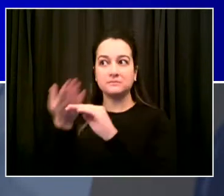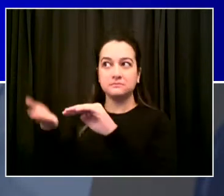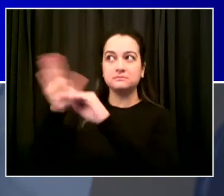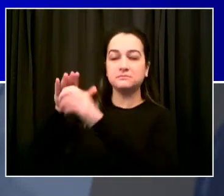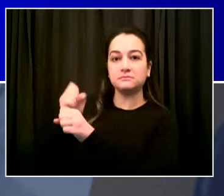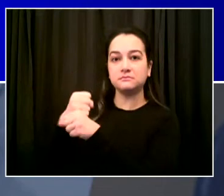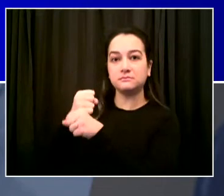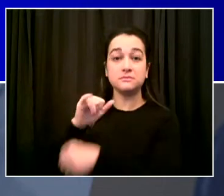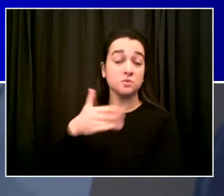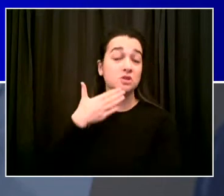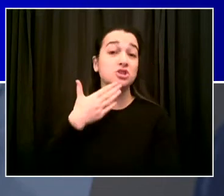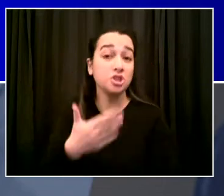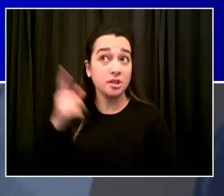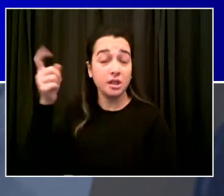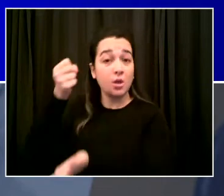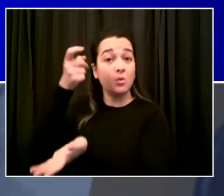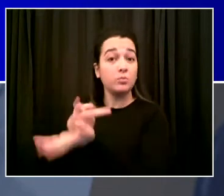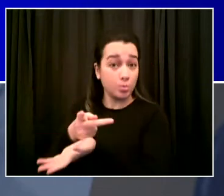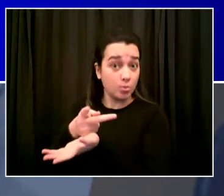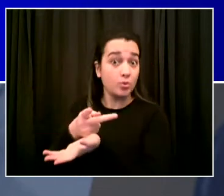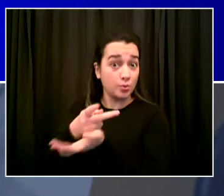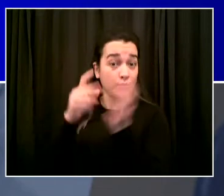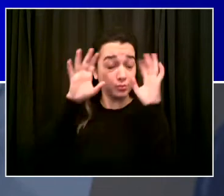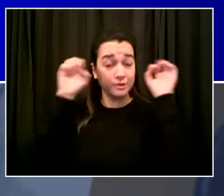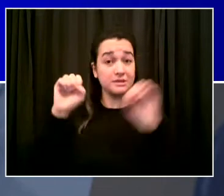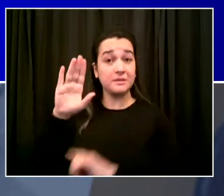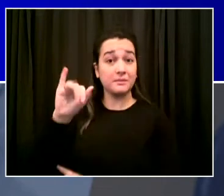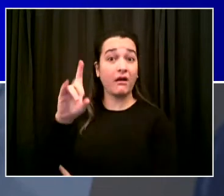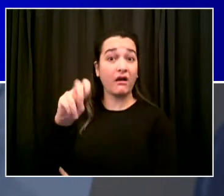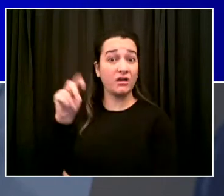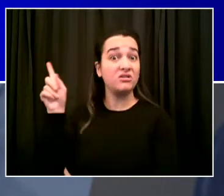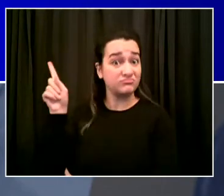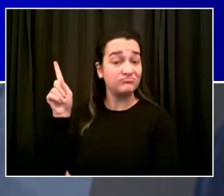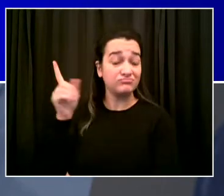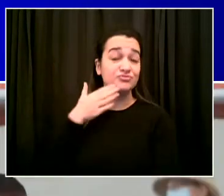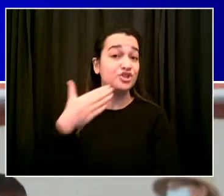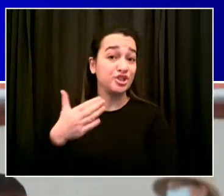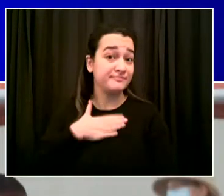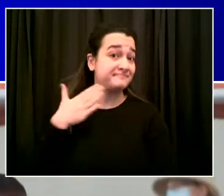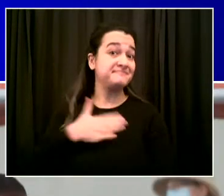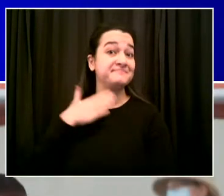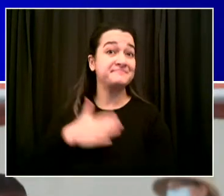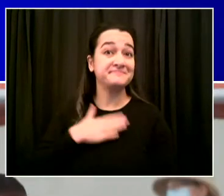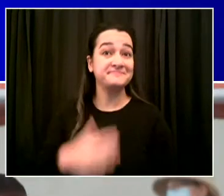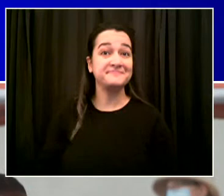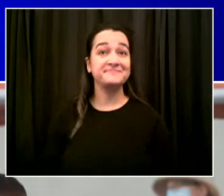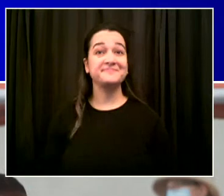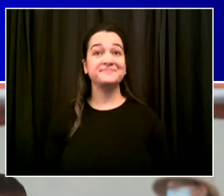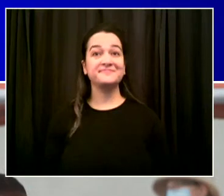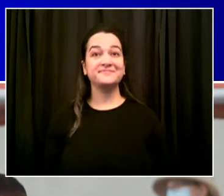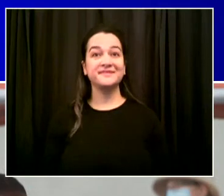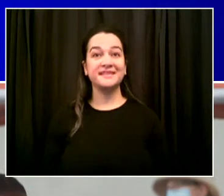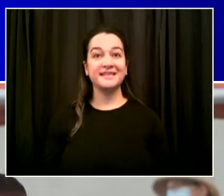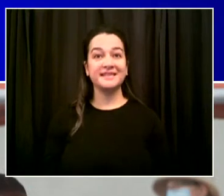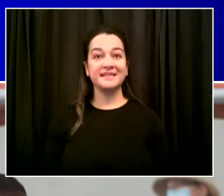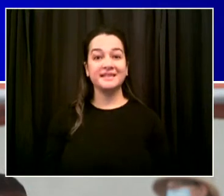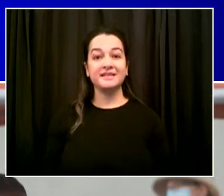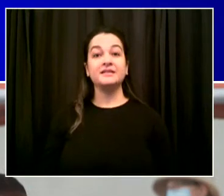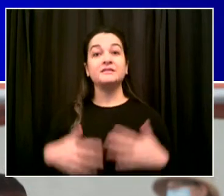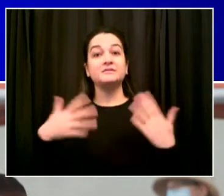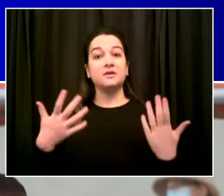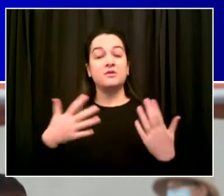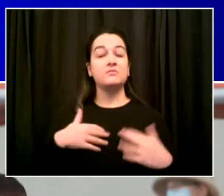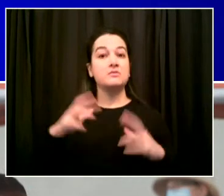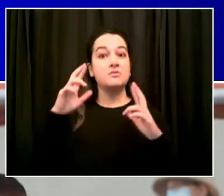Johnson & Johnson vaccine coming as well. We also got some good news. I called upon the state to give us the freedom to vaccinate,